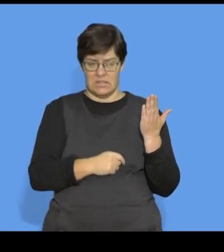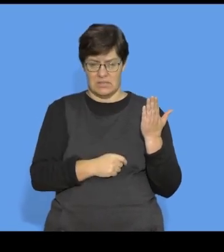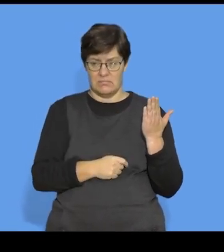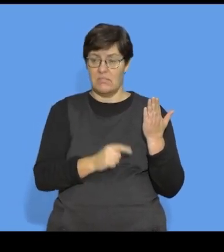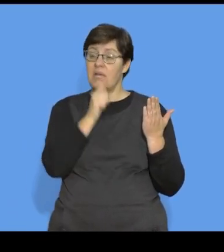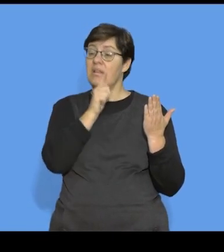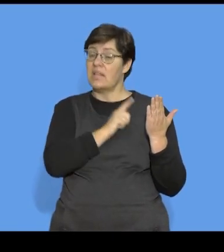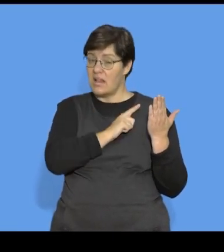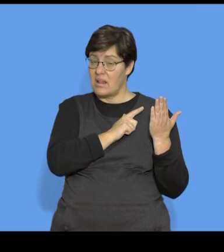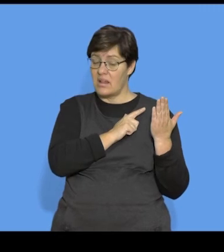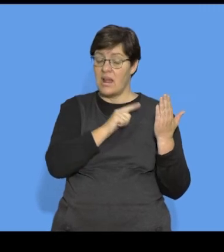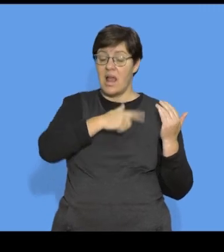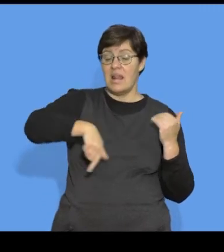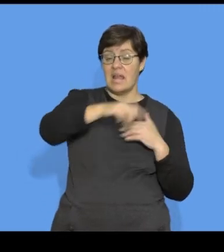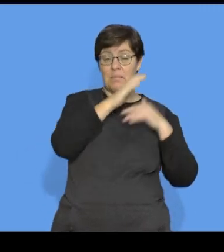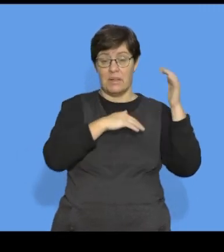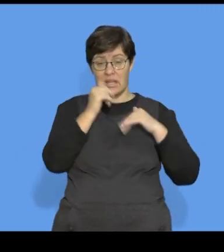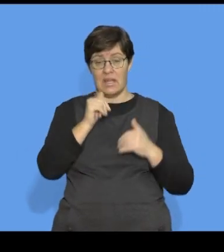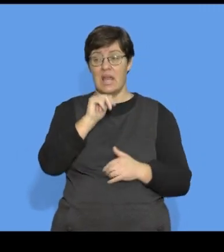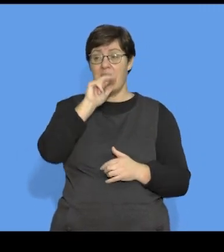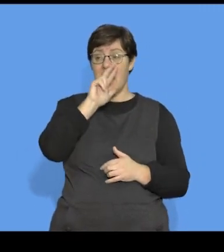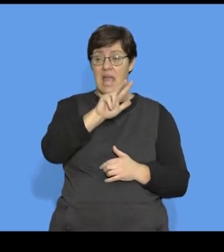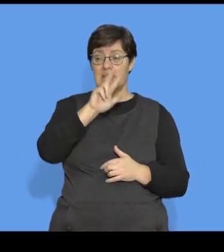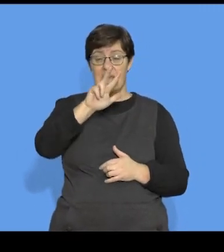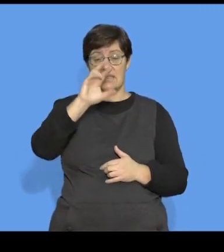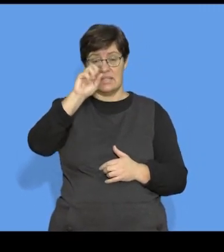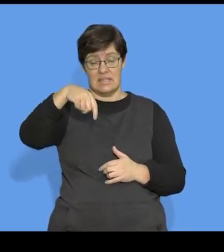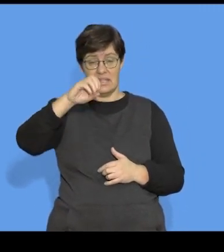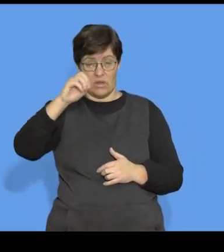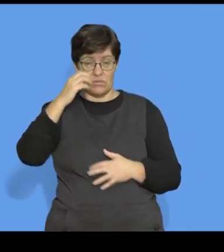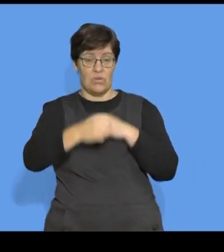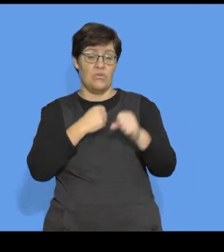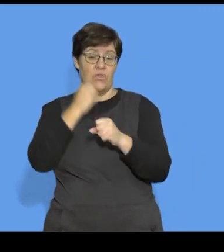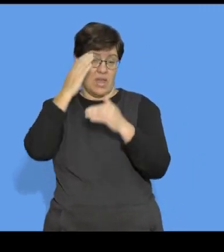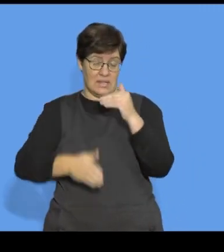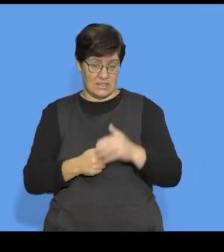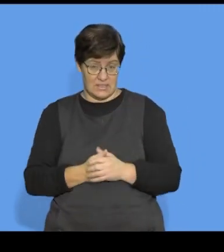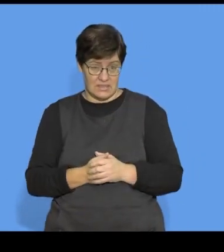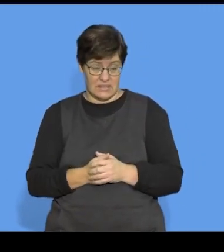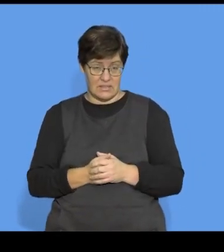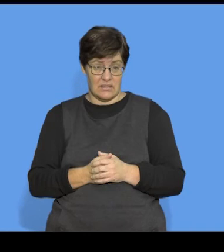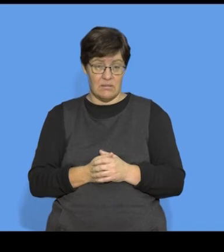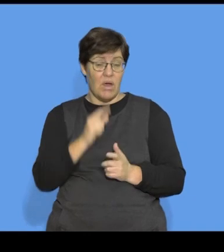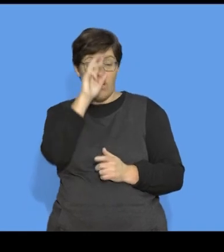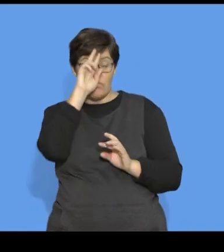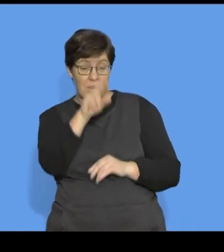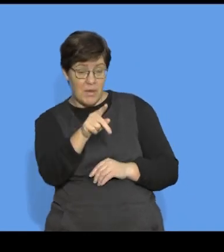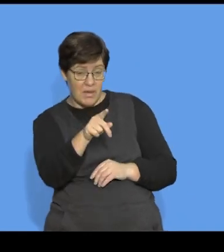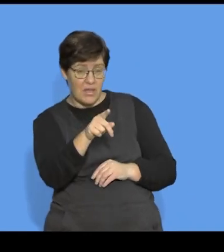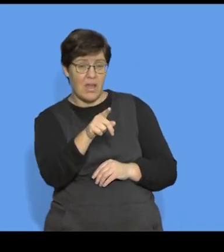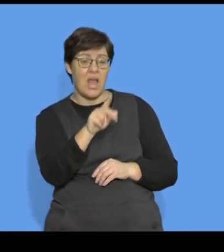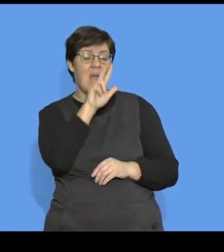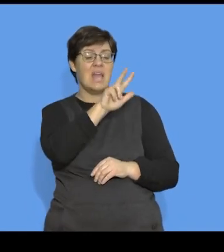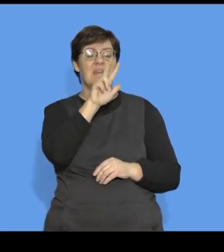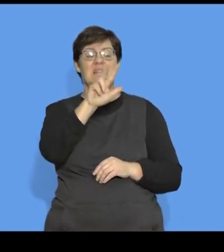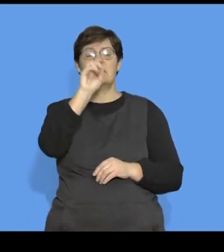have. We are told that our land and buildings is 880,000 Rand at the end of the year. Okay, but